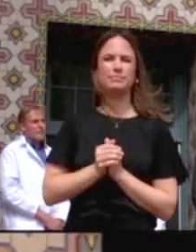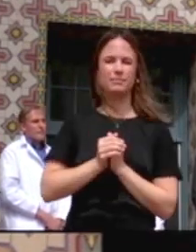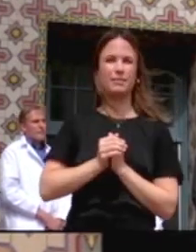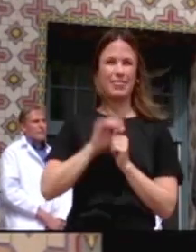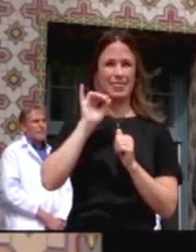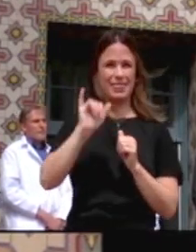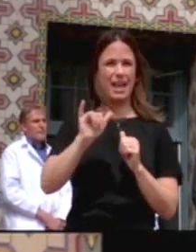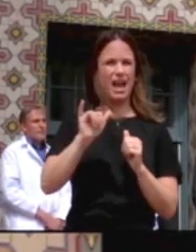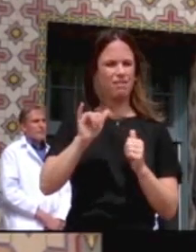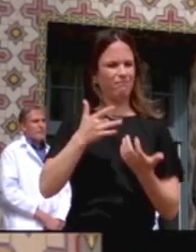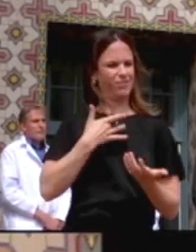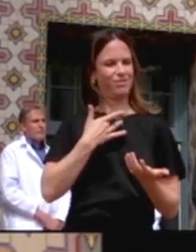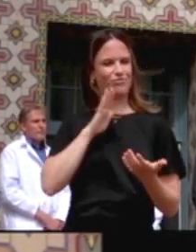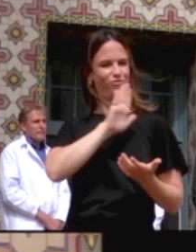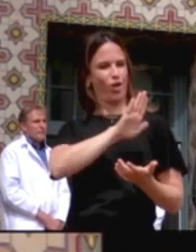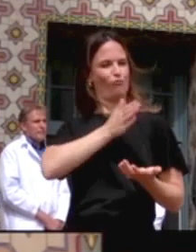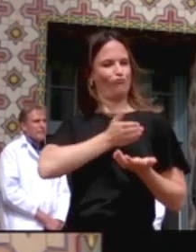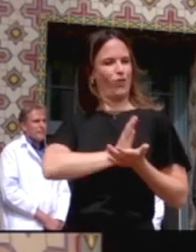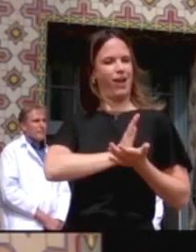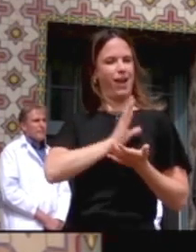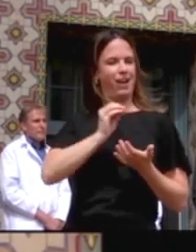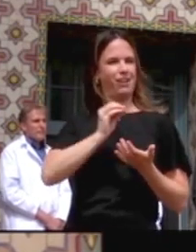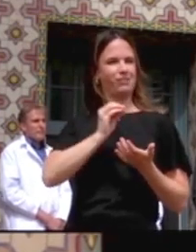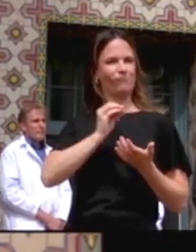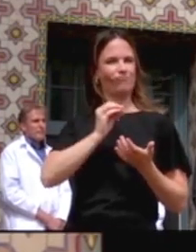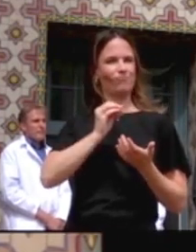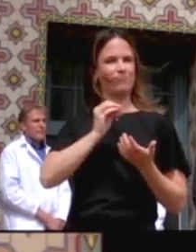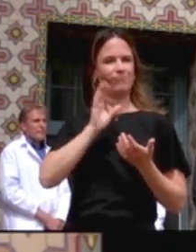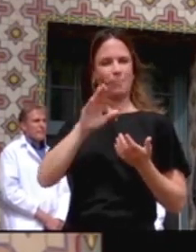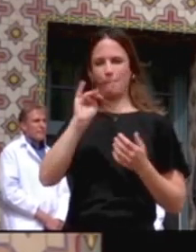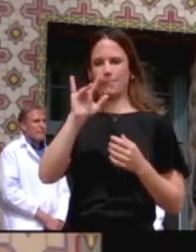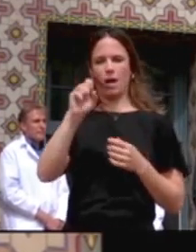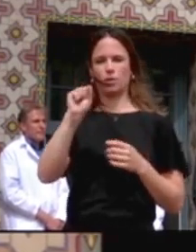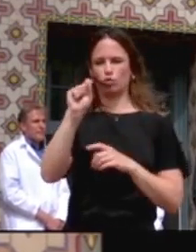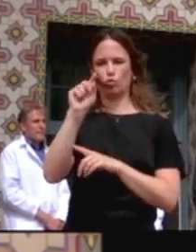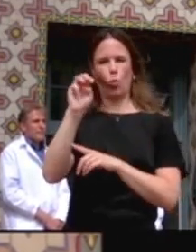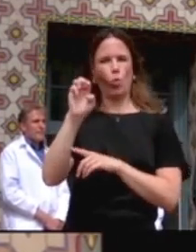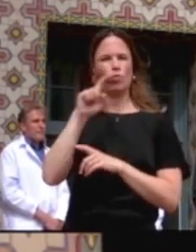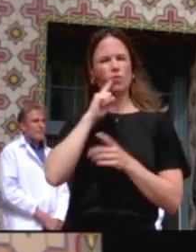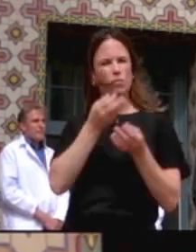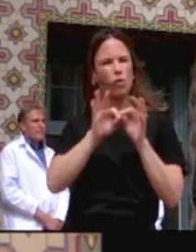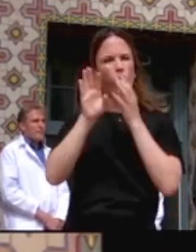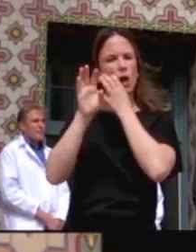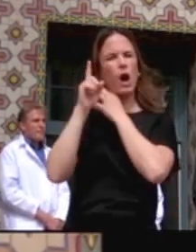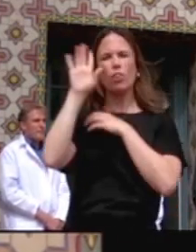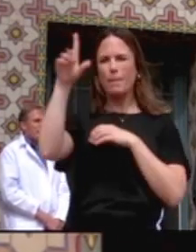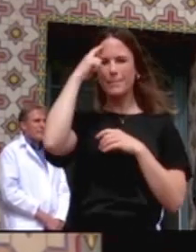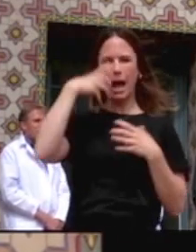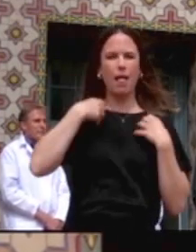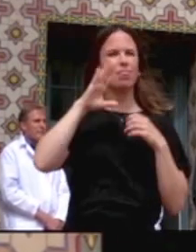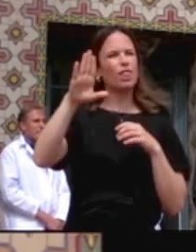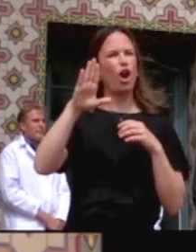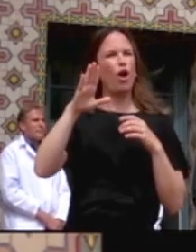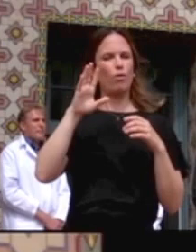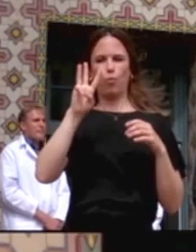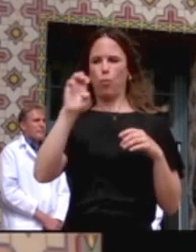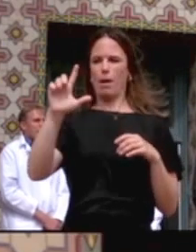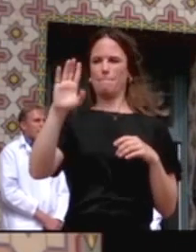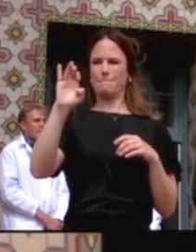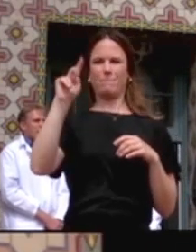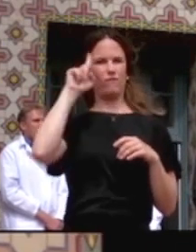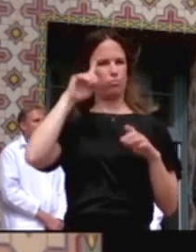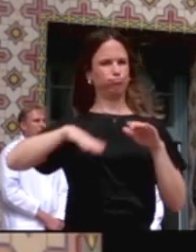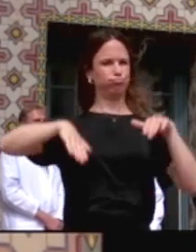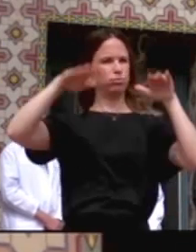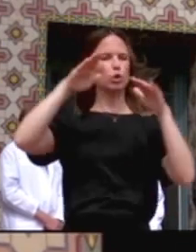These shared rites and passages and milestones are vital to the mental health and well-being of our children as they grow up. School